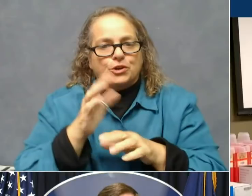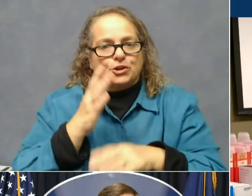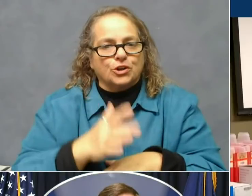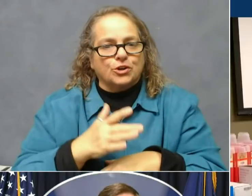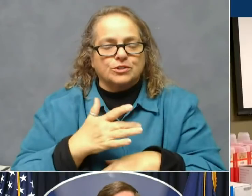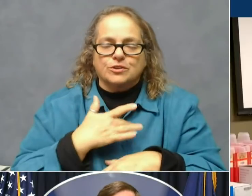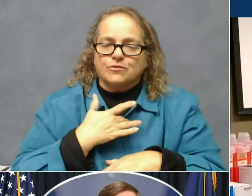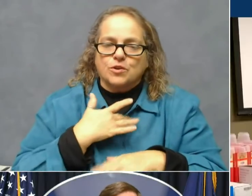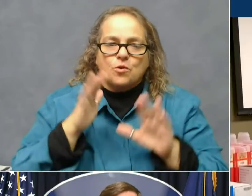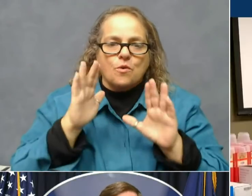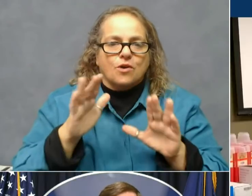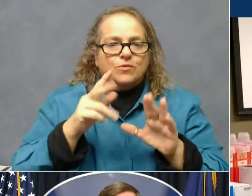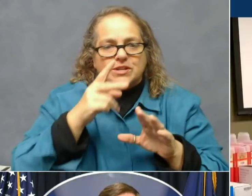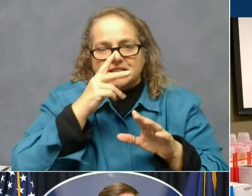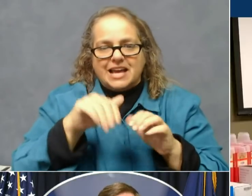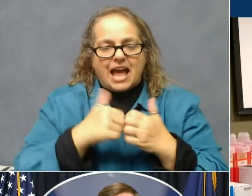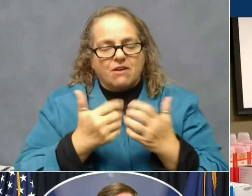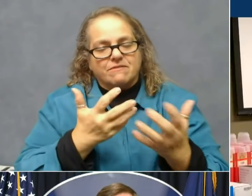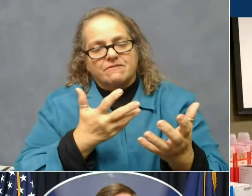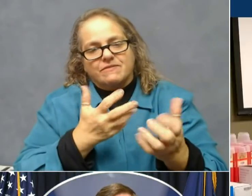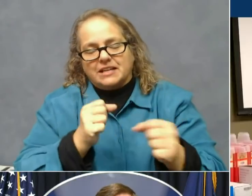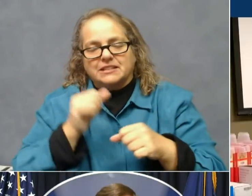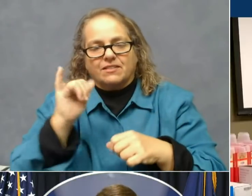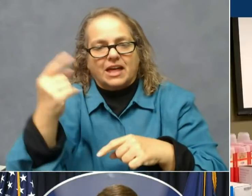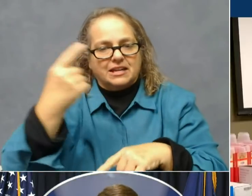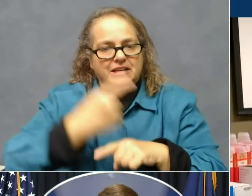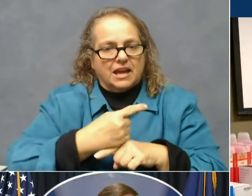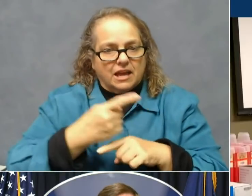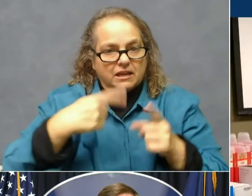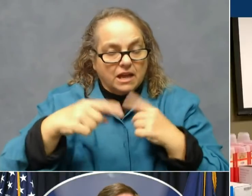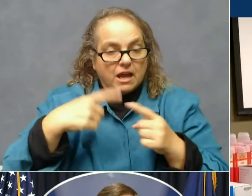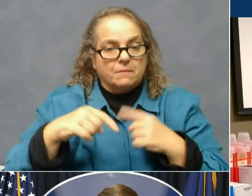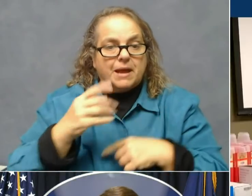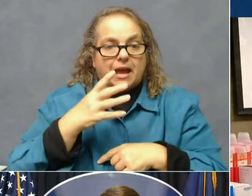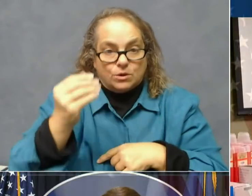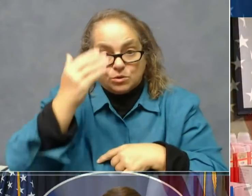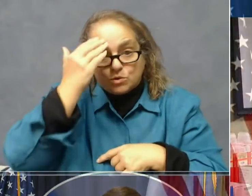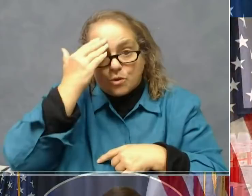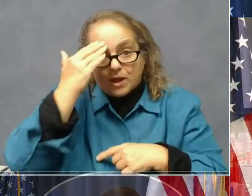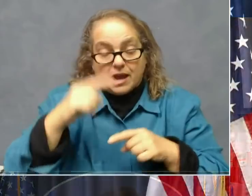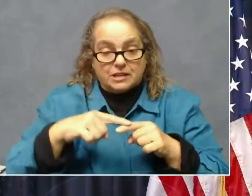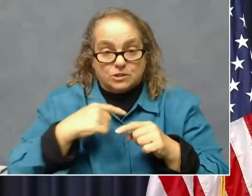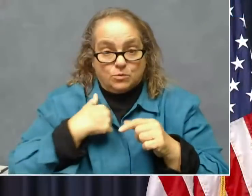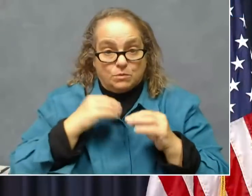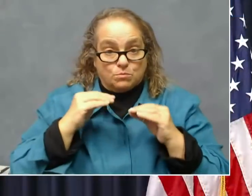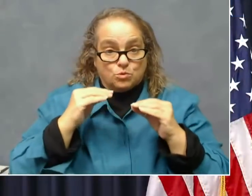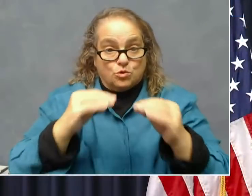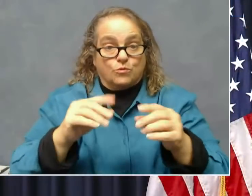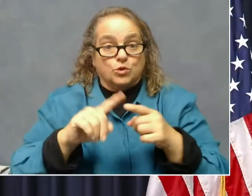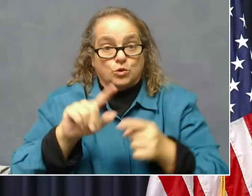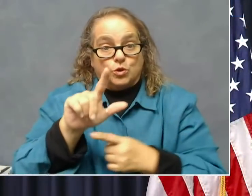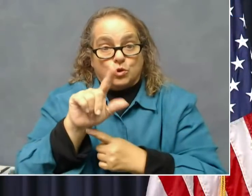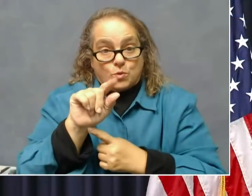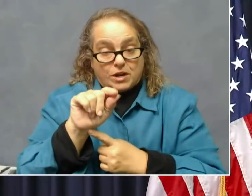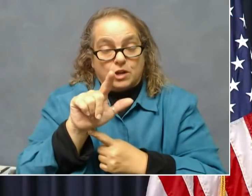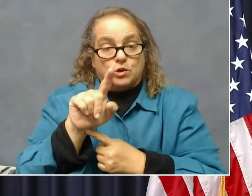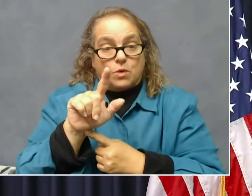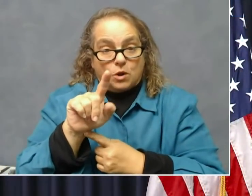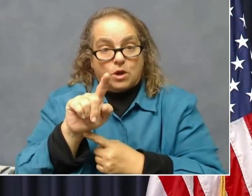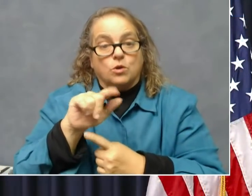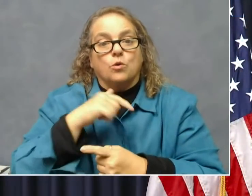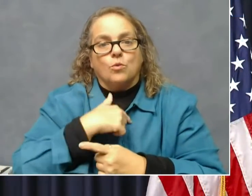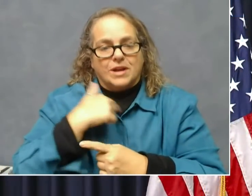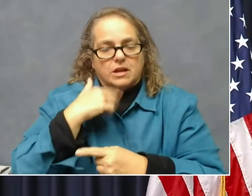seeing how quickly this day came, and knowing that as we move into 2021, we are going to